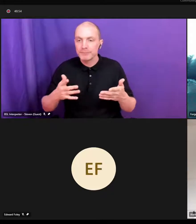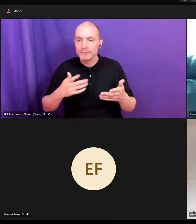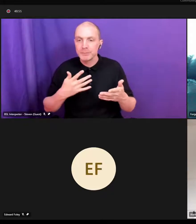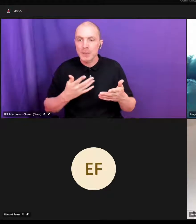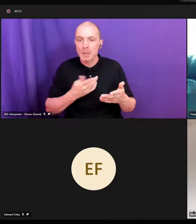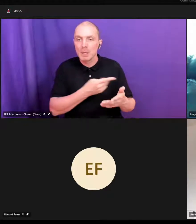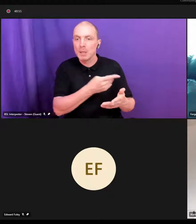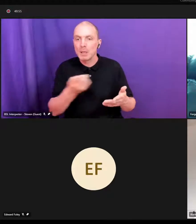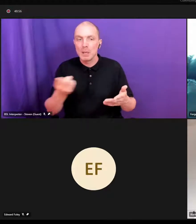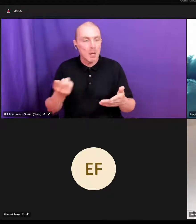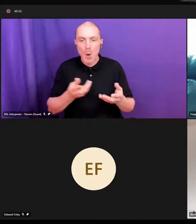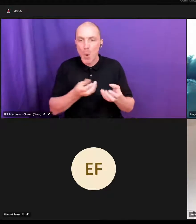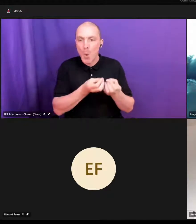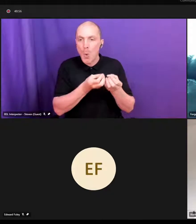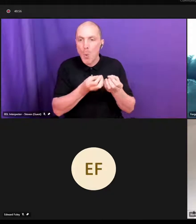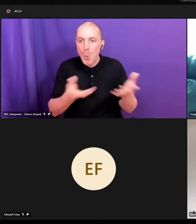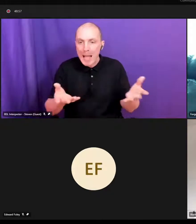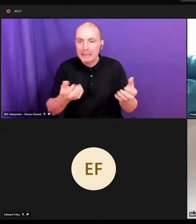ground services,